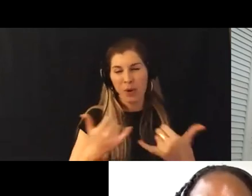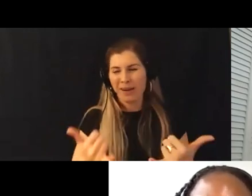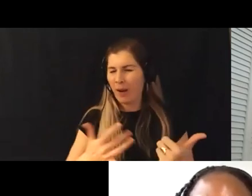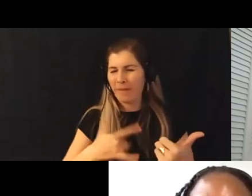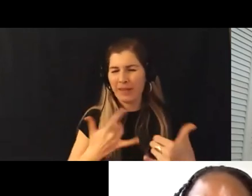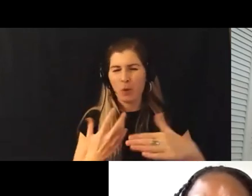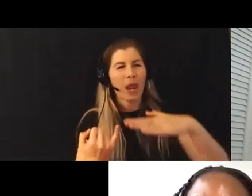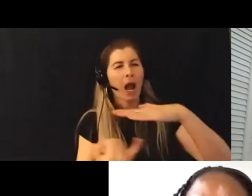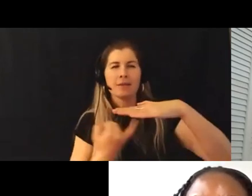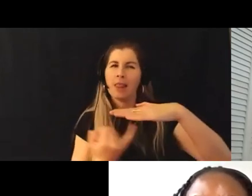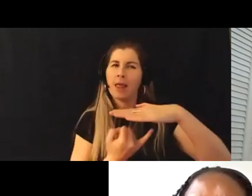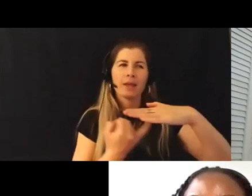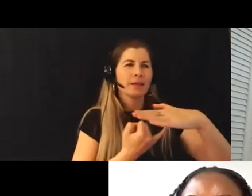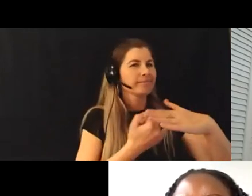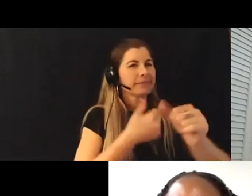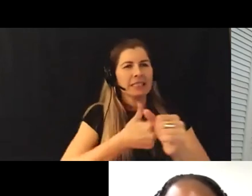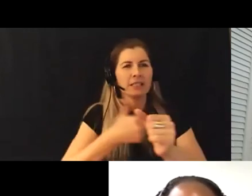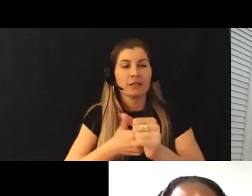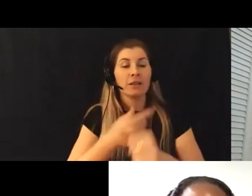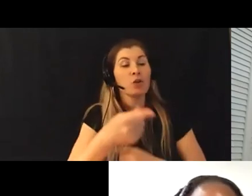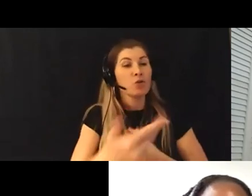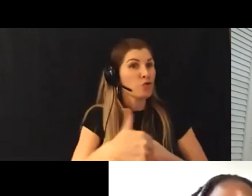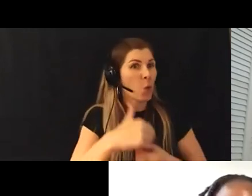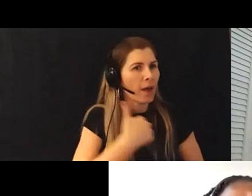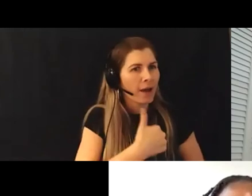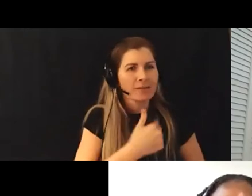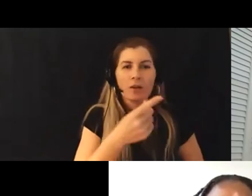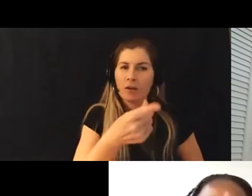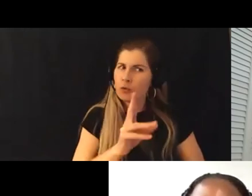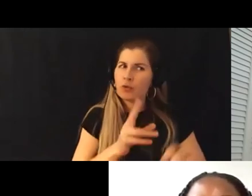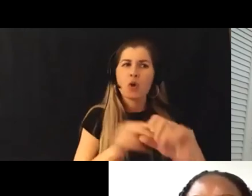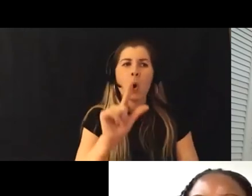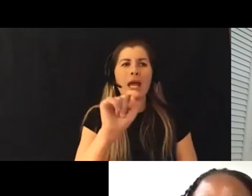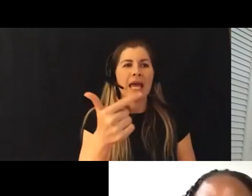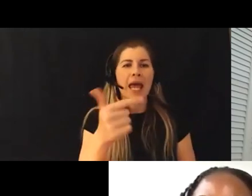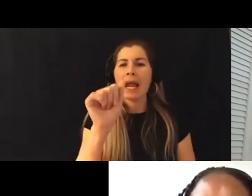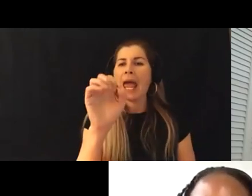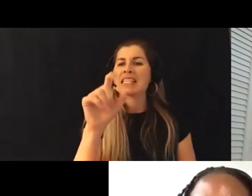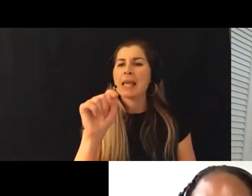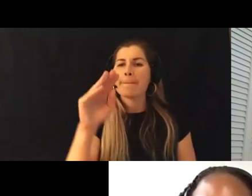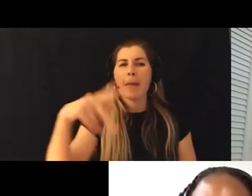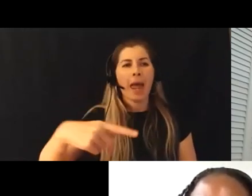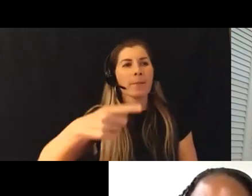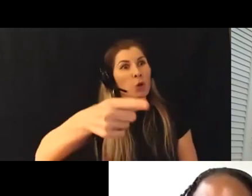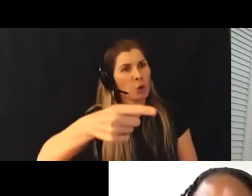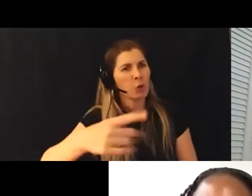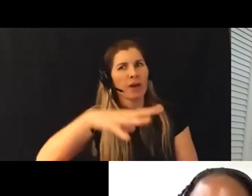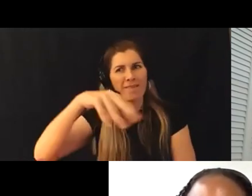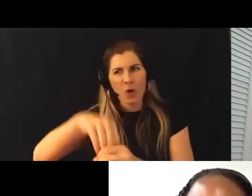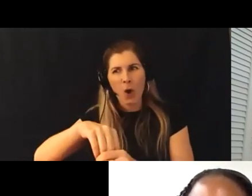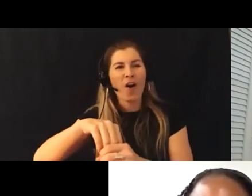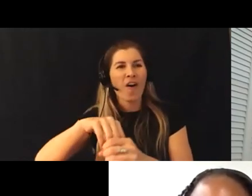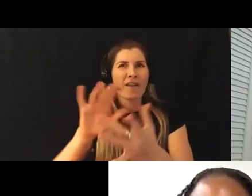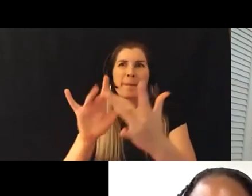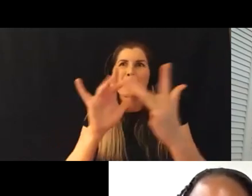and we need to do that. Join us, add yourself to the TAG asset map so that you can be part of a bigger conversation,